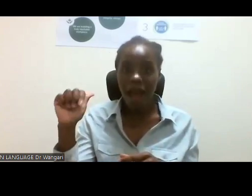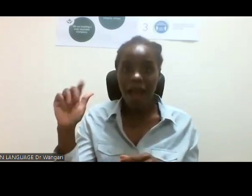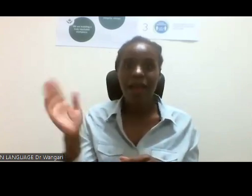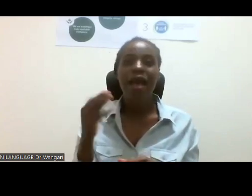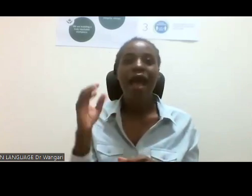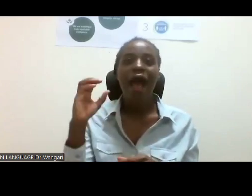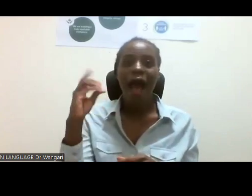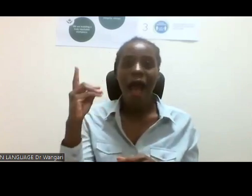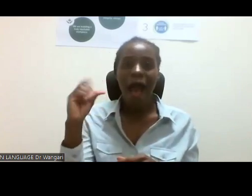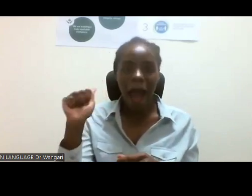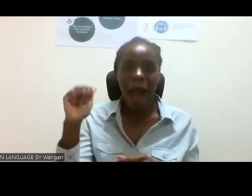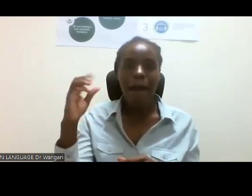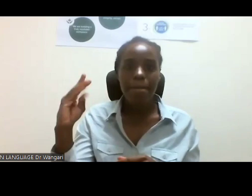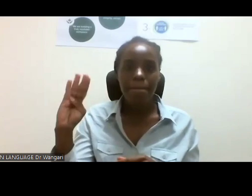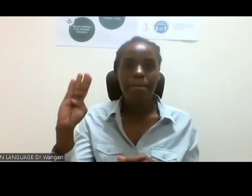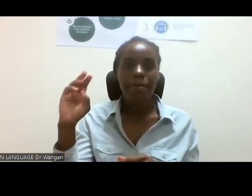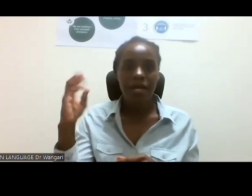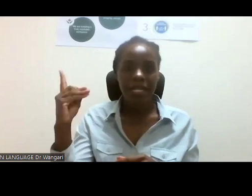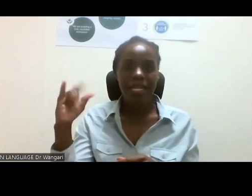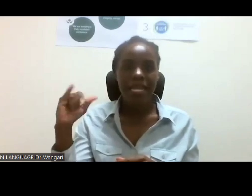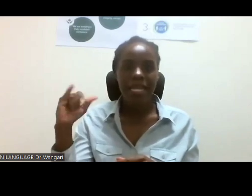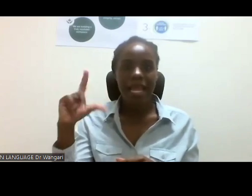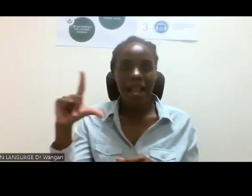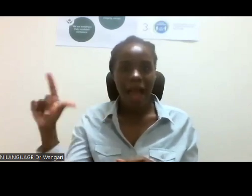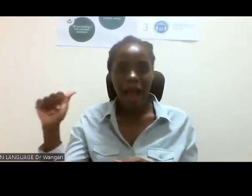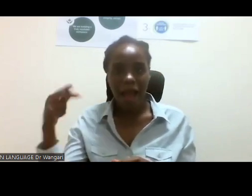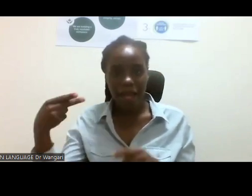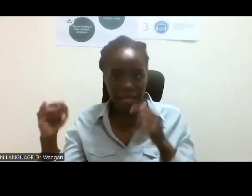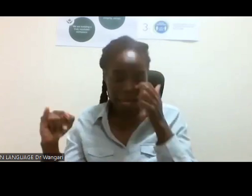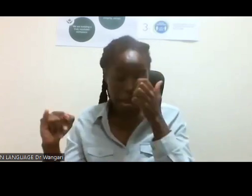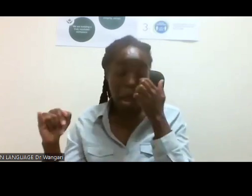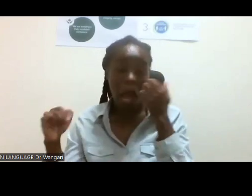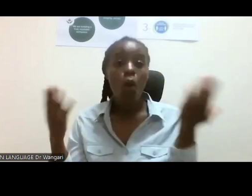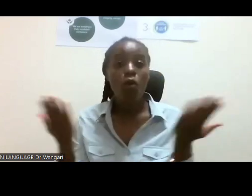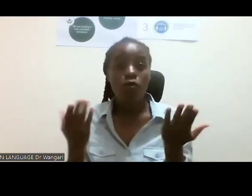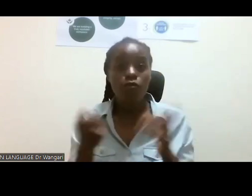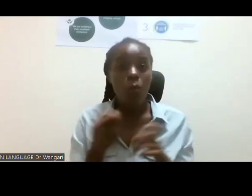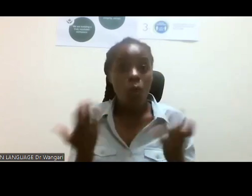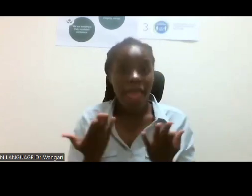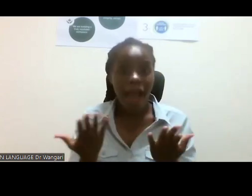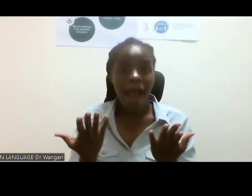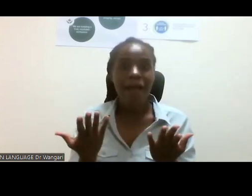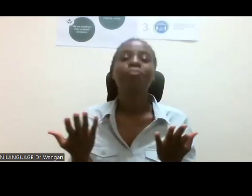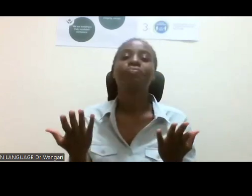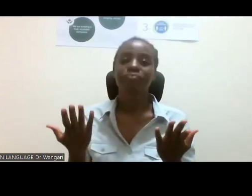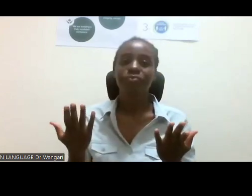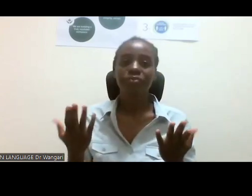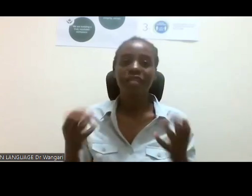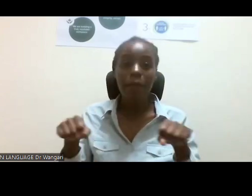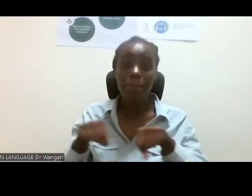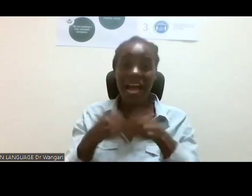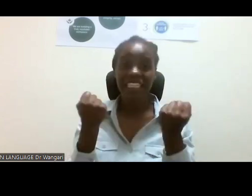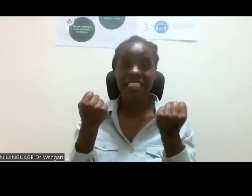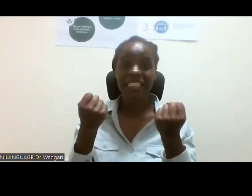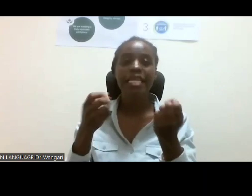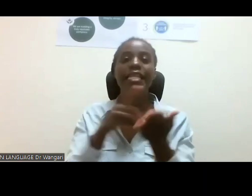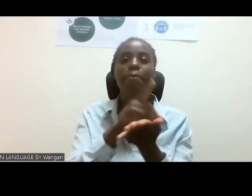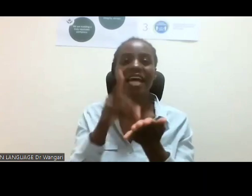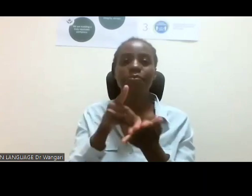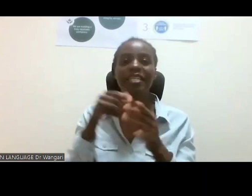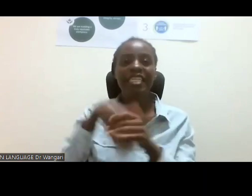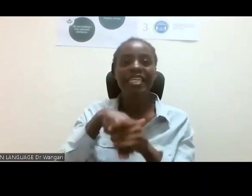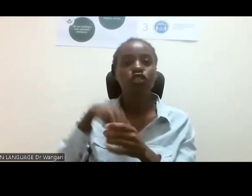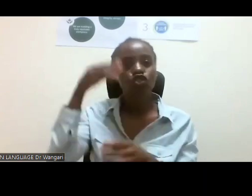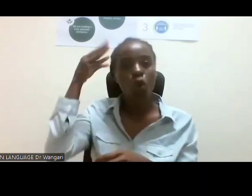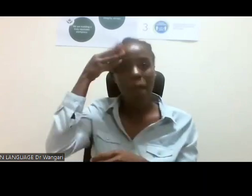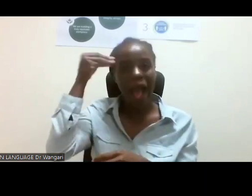the emergency department of Boroma Regional Hospital in Somaliland. She's also the head